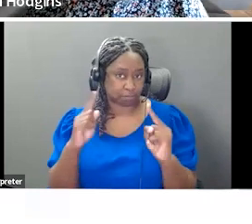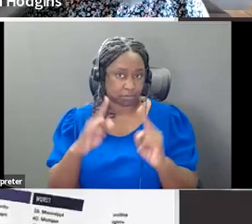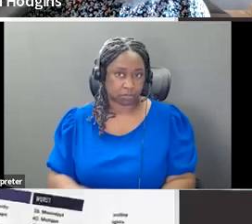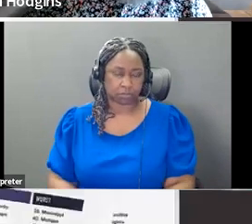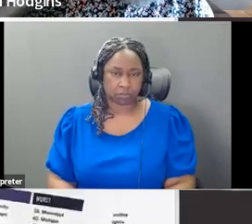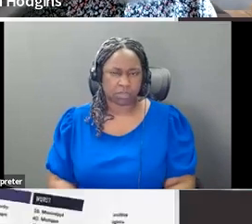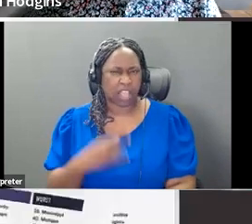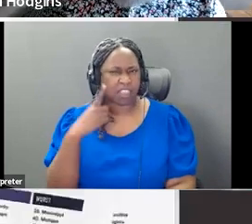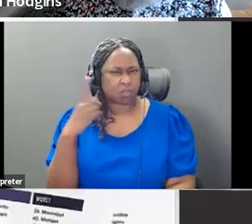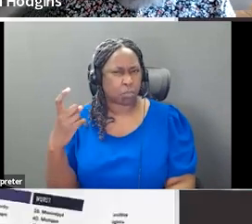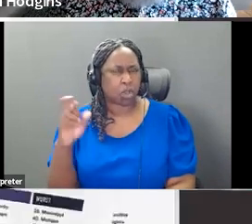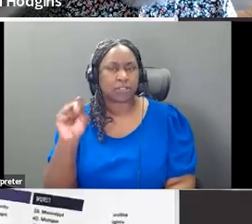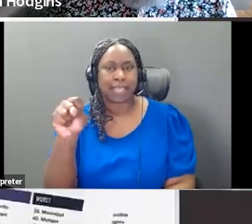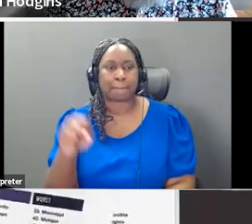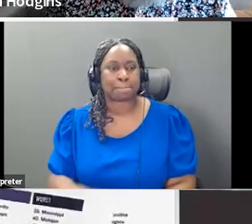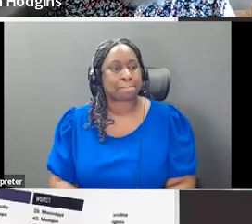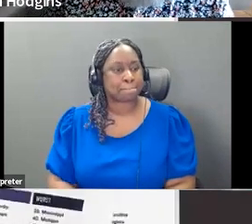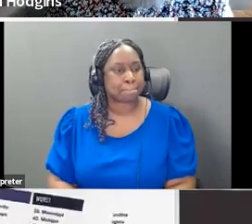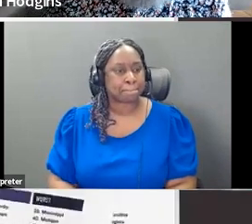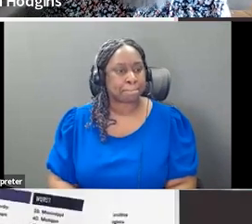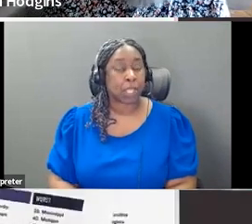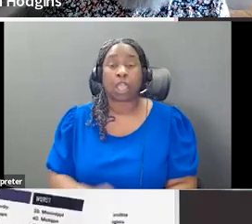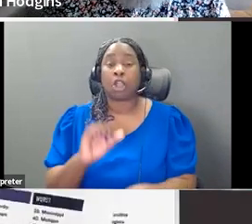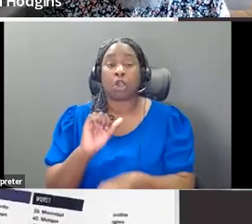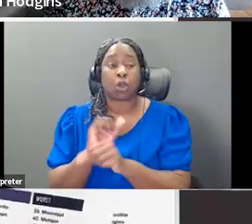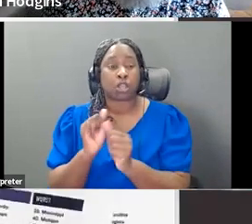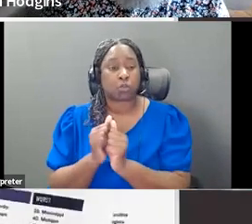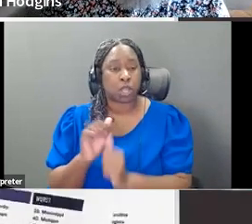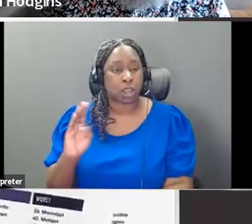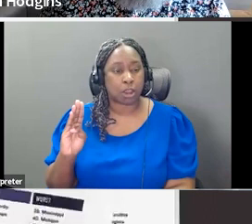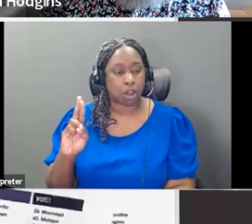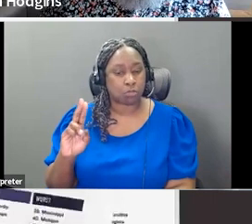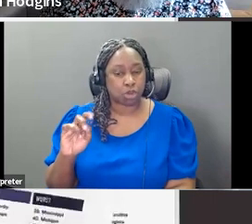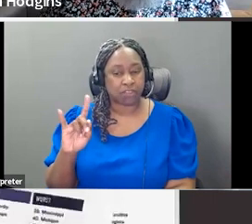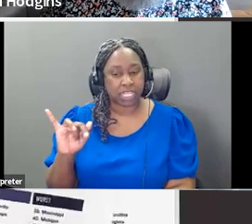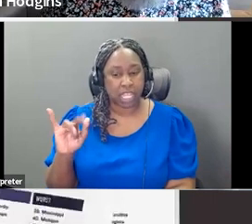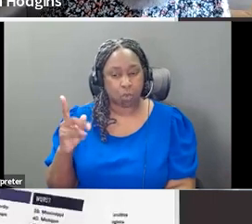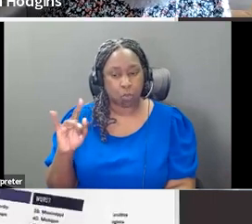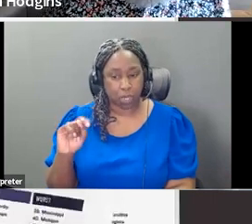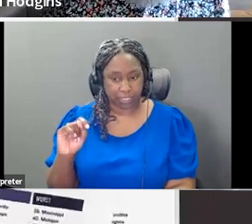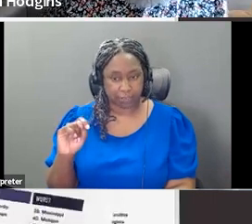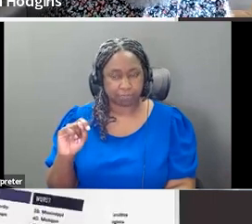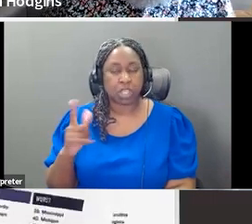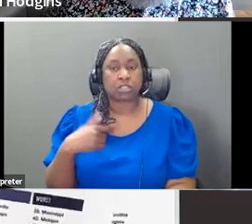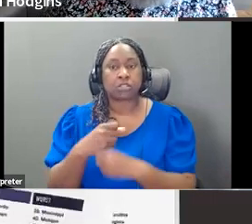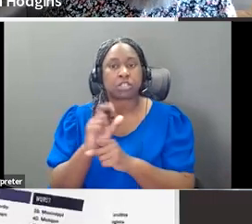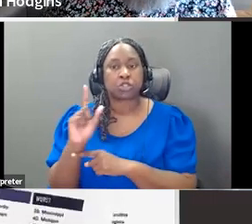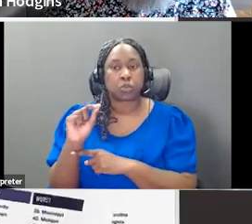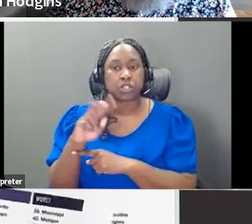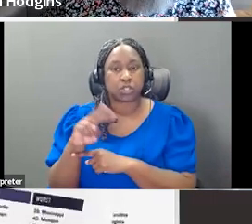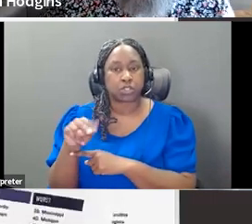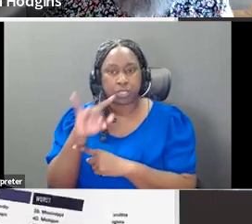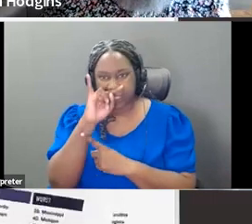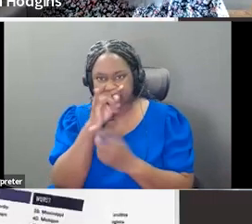I think one more, yeah. So working with Brevity and Wit. The foundation first partnered with Brevity and Wit to produce its 2022 Kids Count data